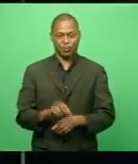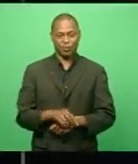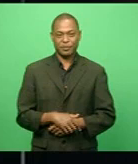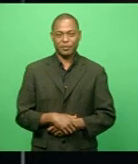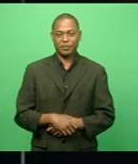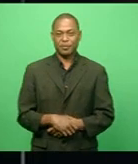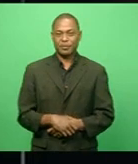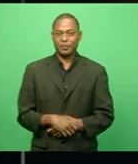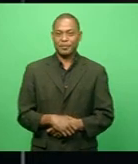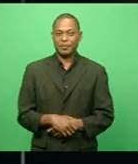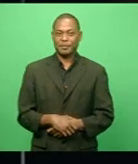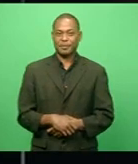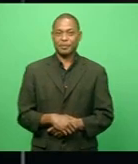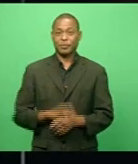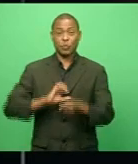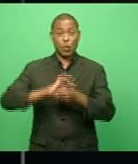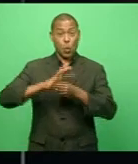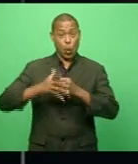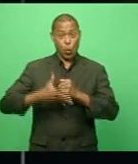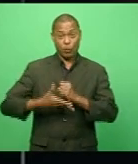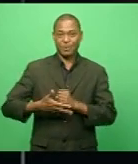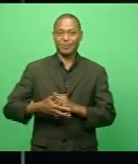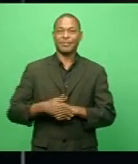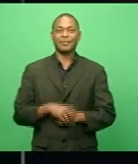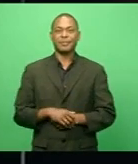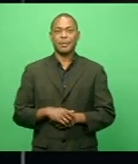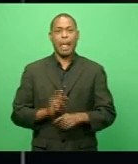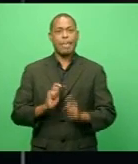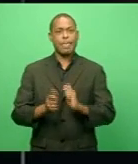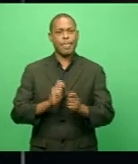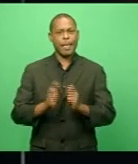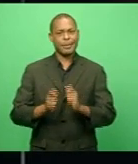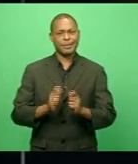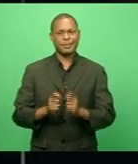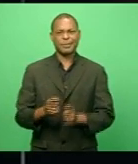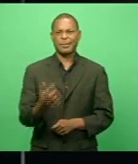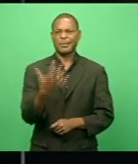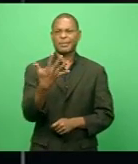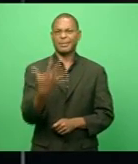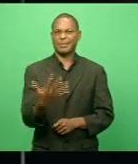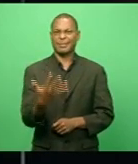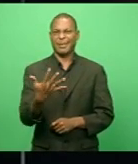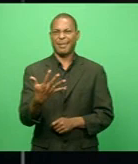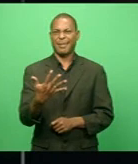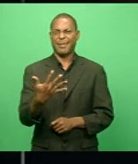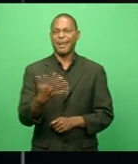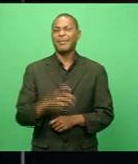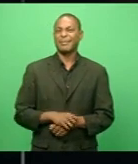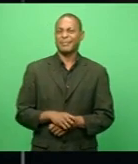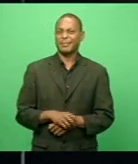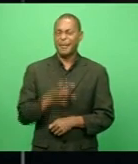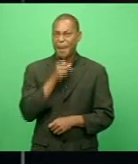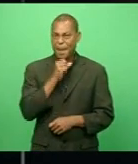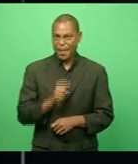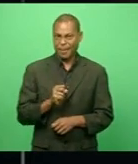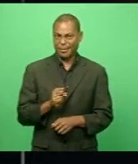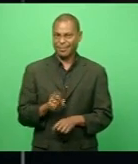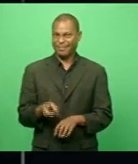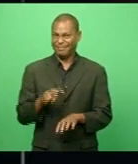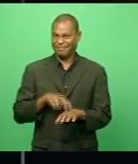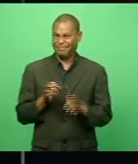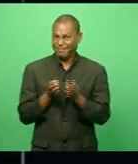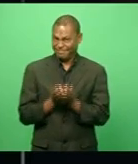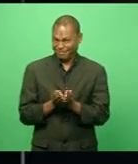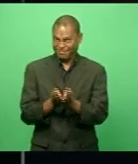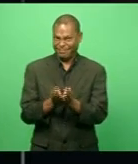News. COVID-19 tests conducted on the remaining 10 crew members on board the freighter MV Island Chief remain